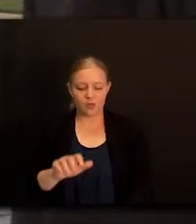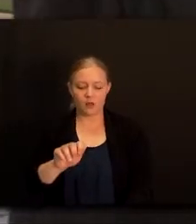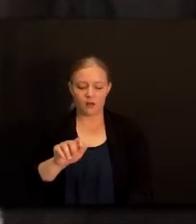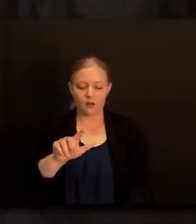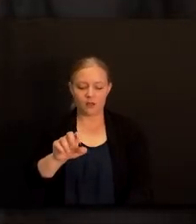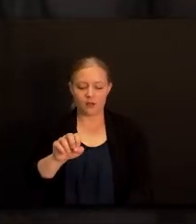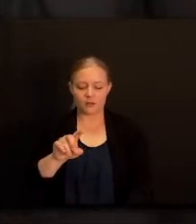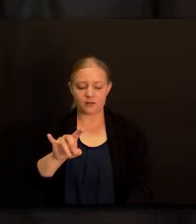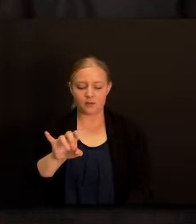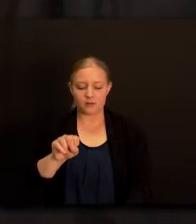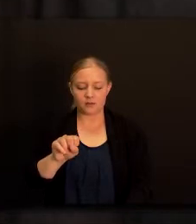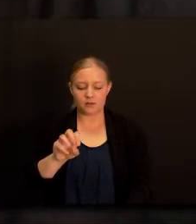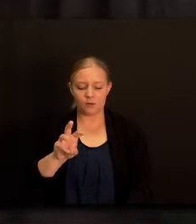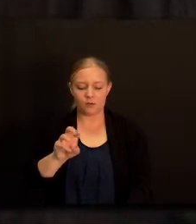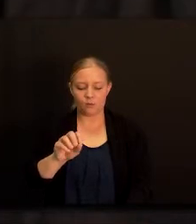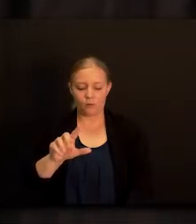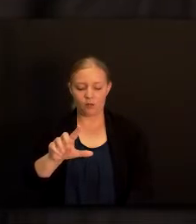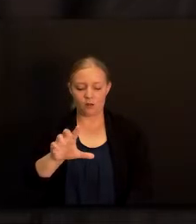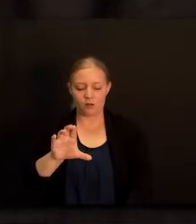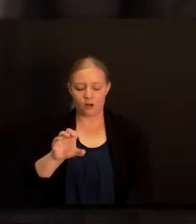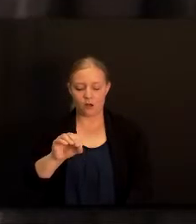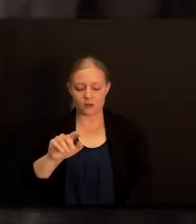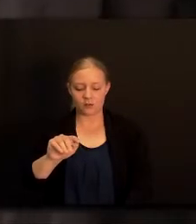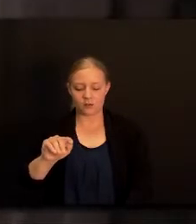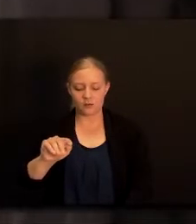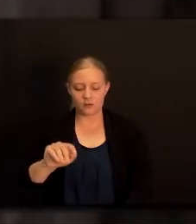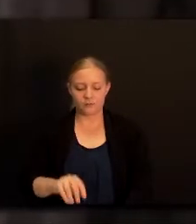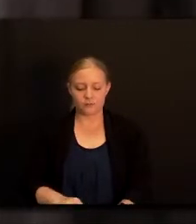Alexis Nicole Wolcott.